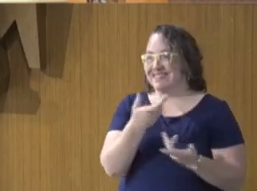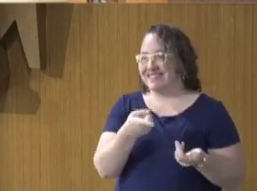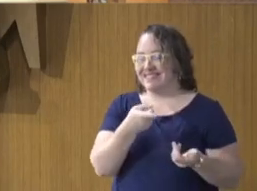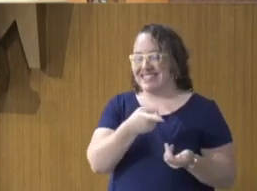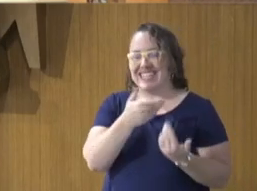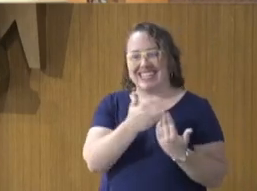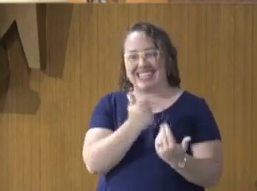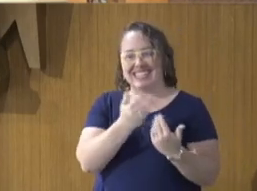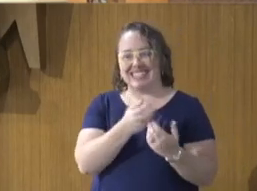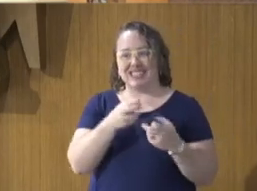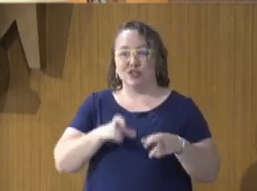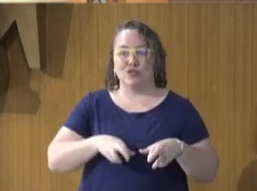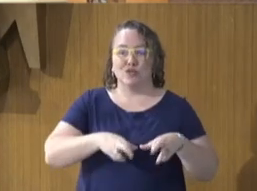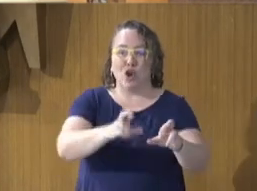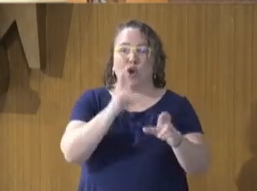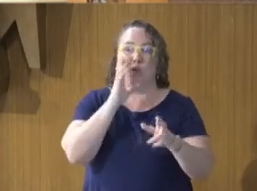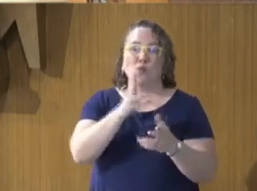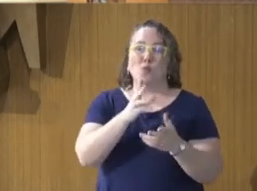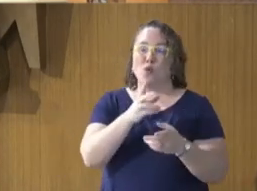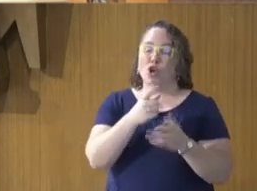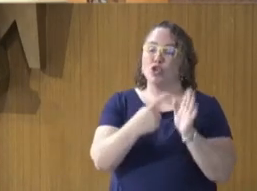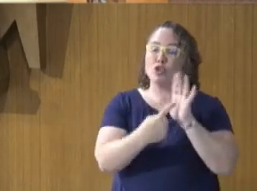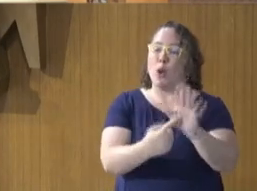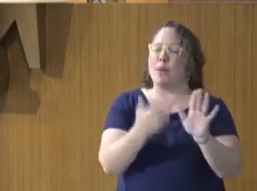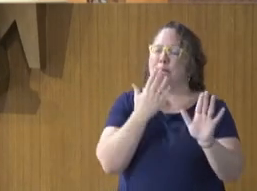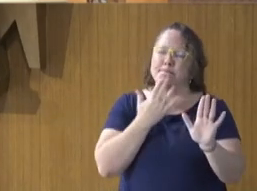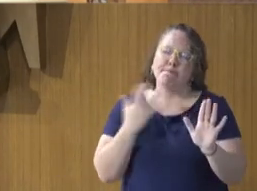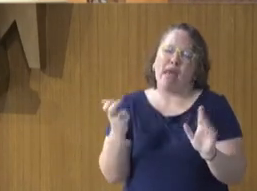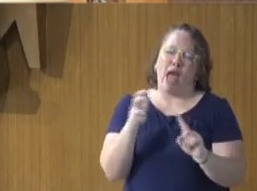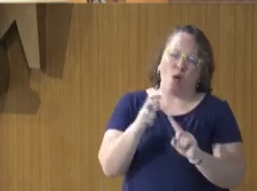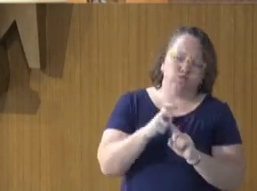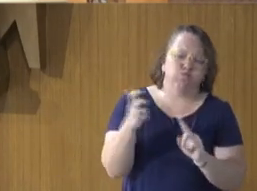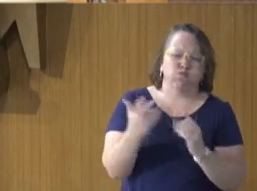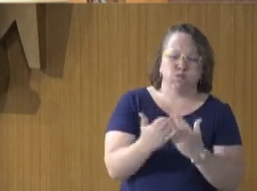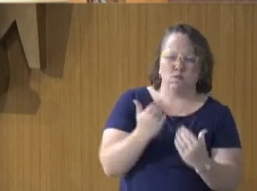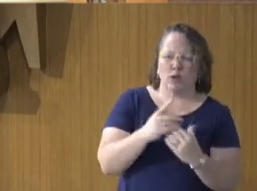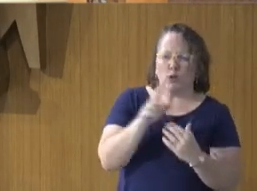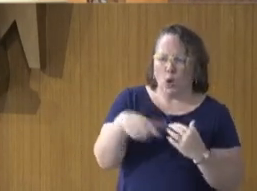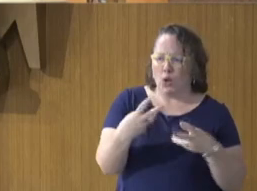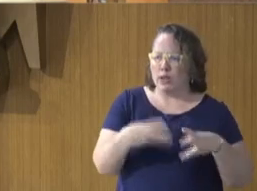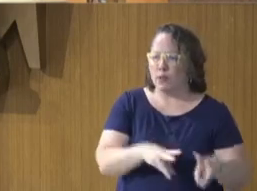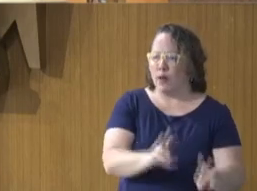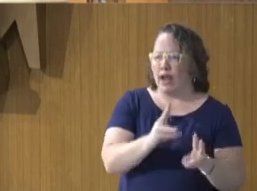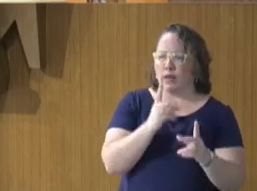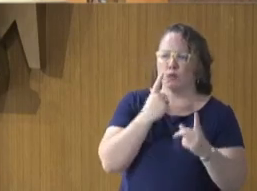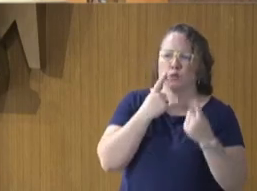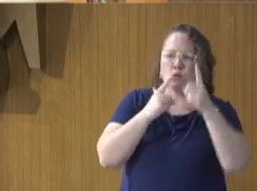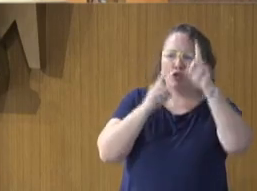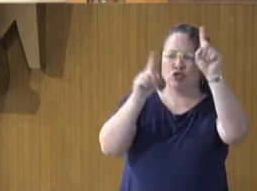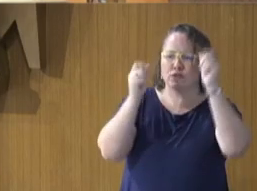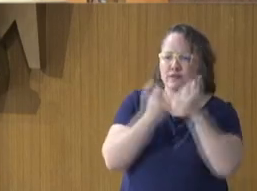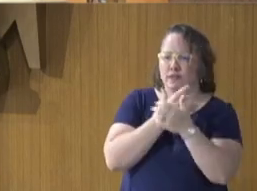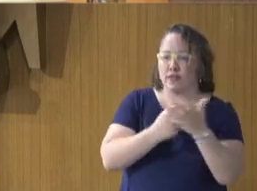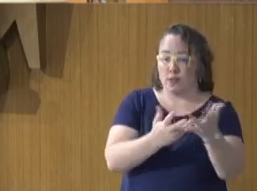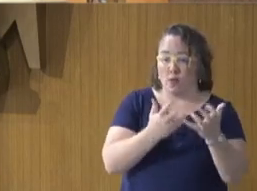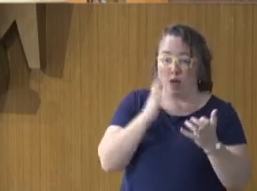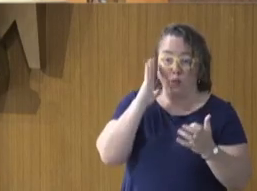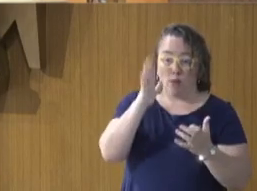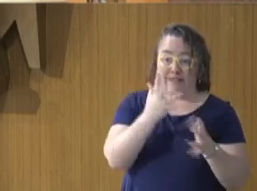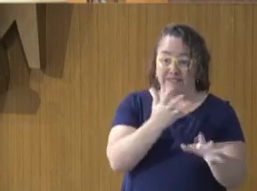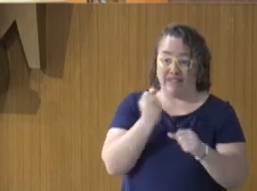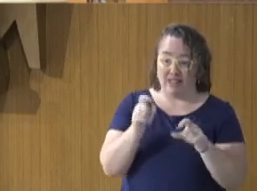that this is the best way. It's the only way to achieve your goals and your dreams, and it will get you there quickly.